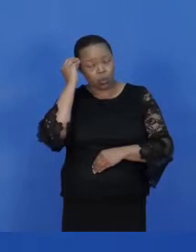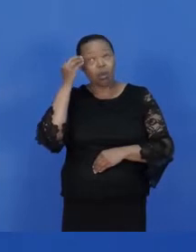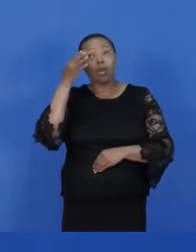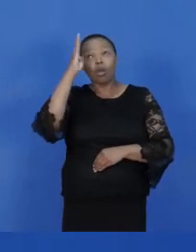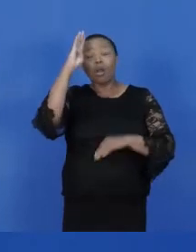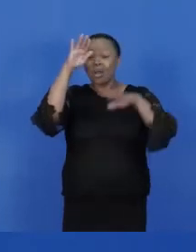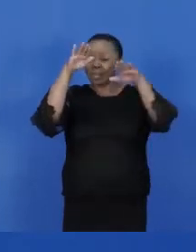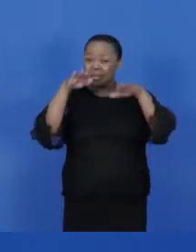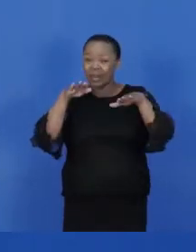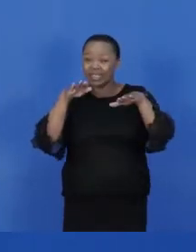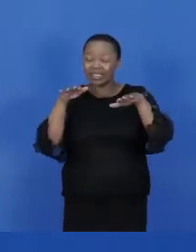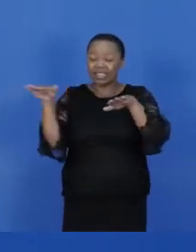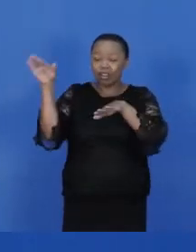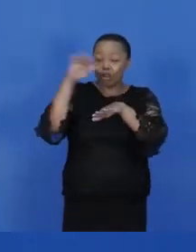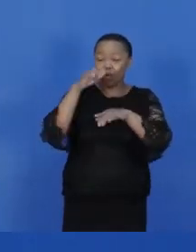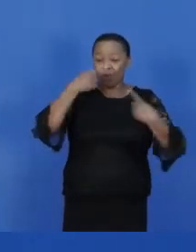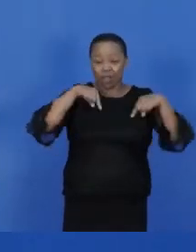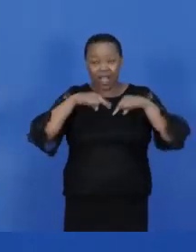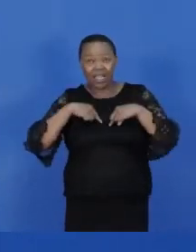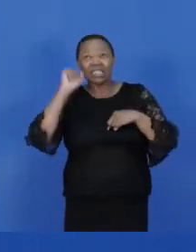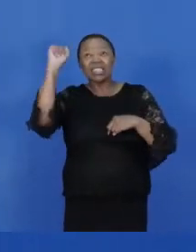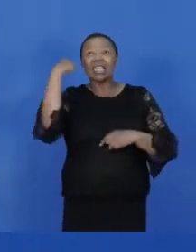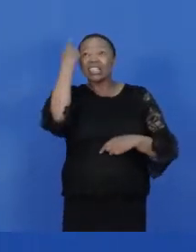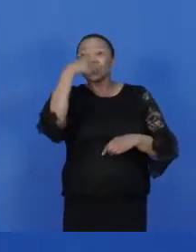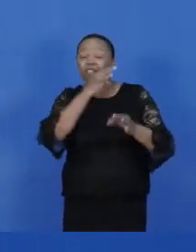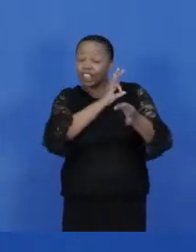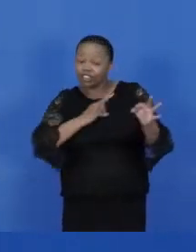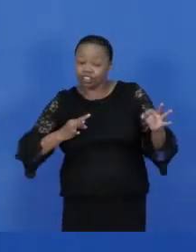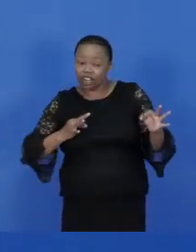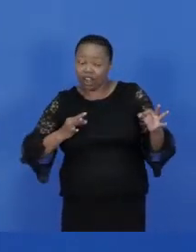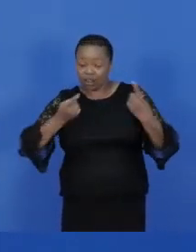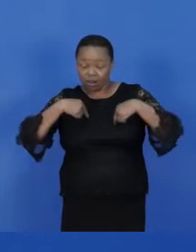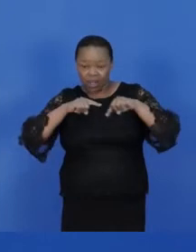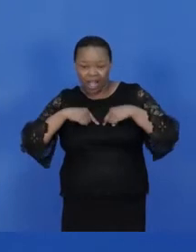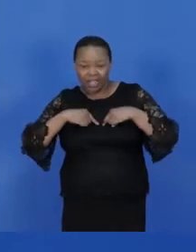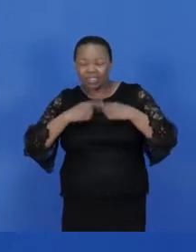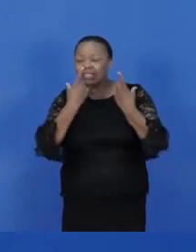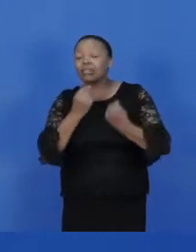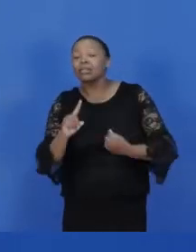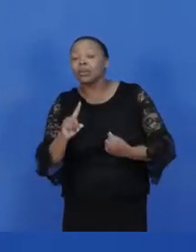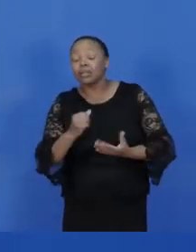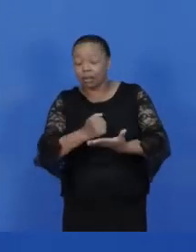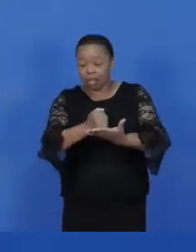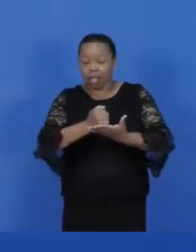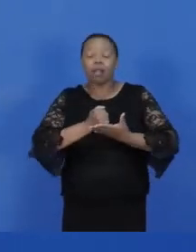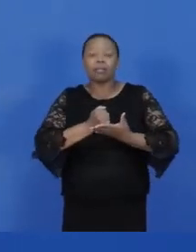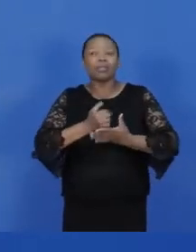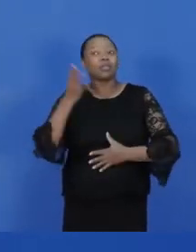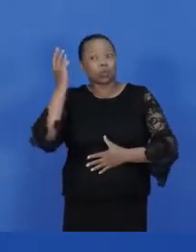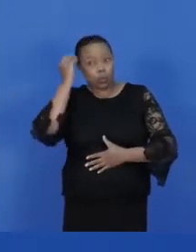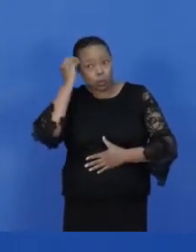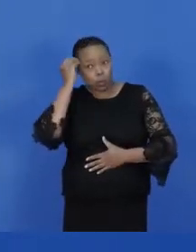When the blessing of the Lord is upon us and when the face of the Lord shines upon our lives, It helps us to know that we are under